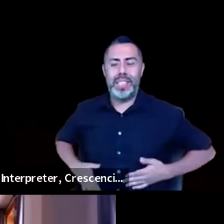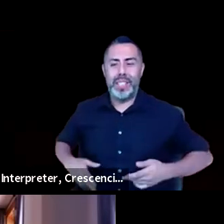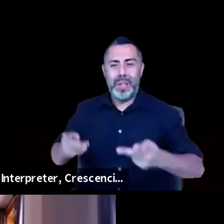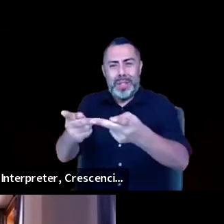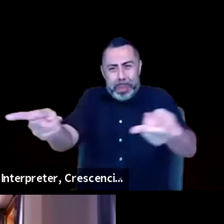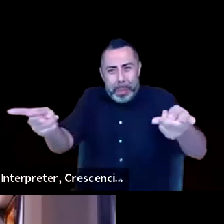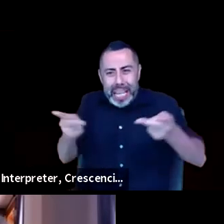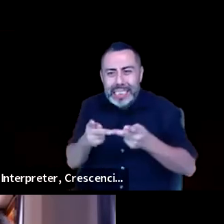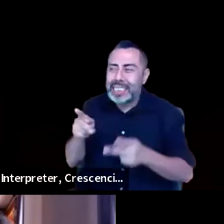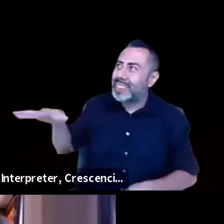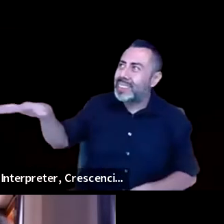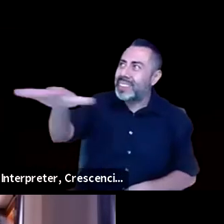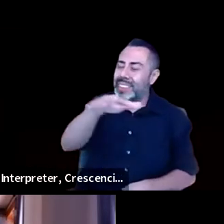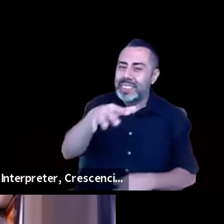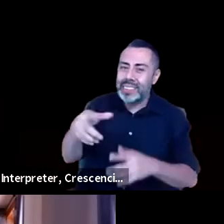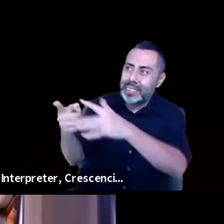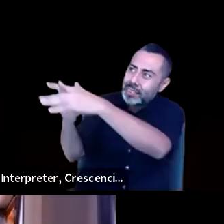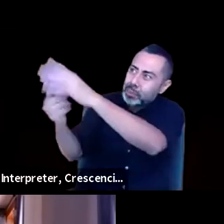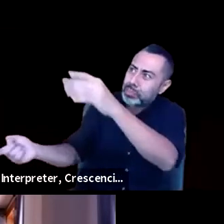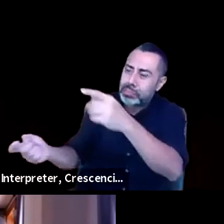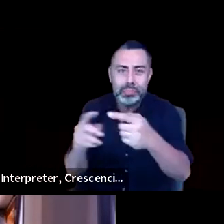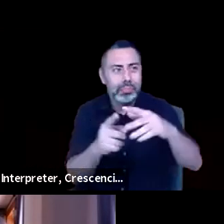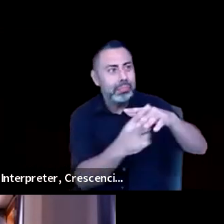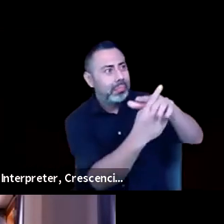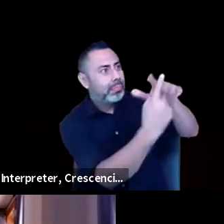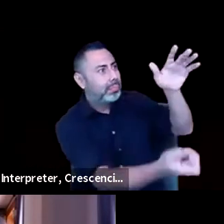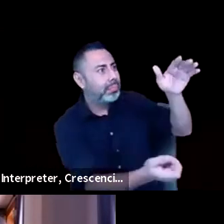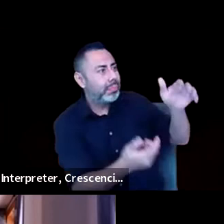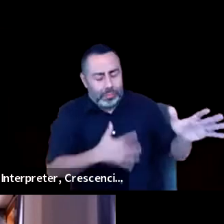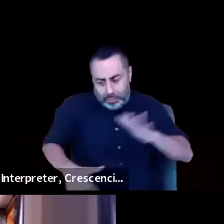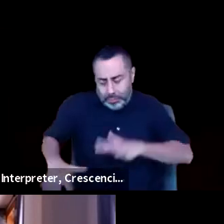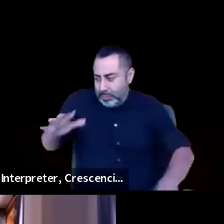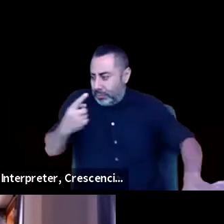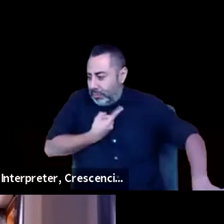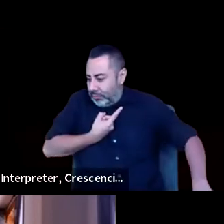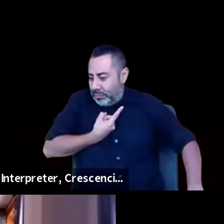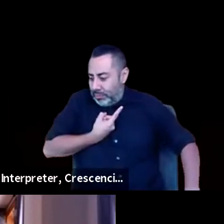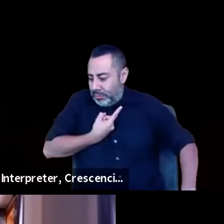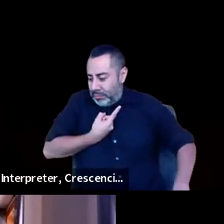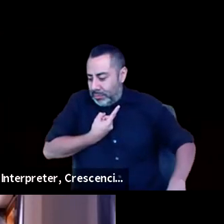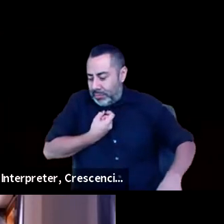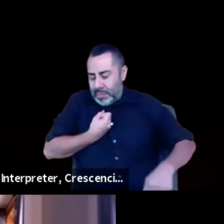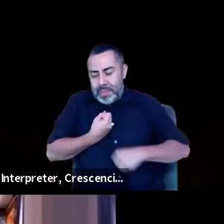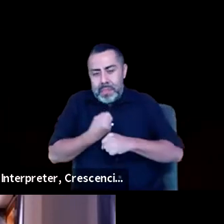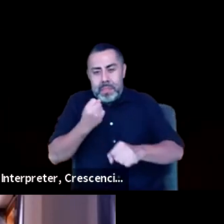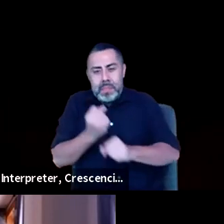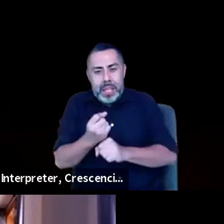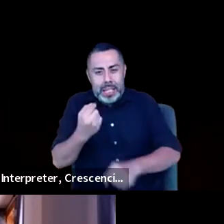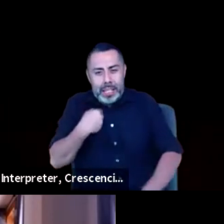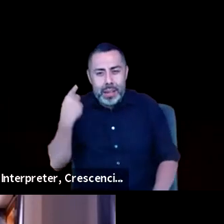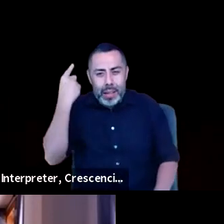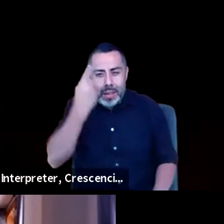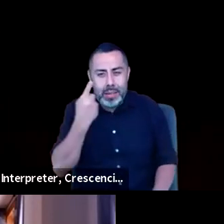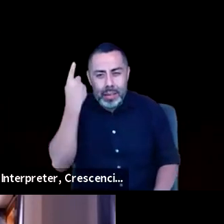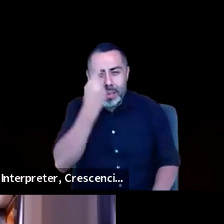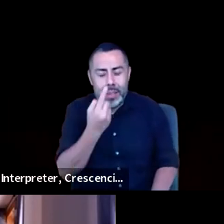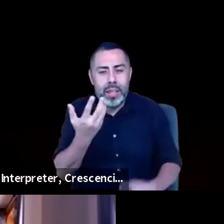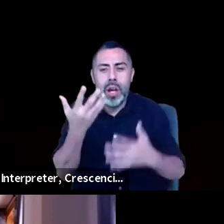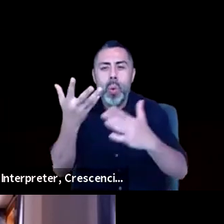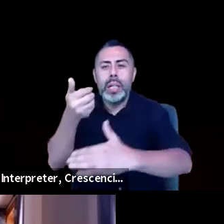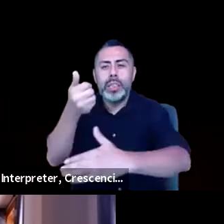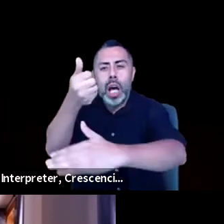And it has made me wonder about what is underneath the theater making and